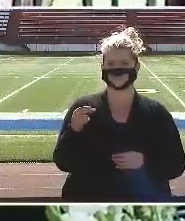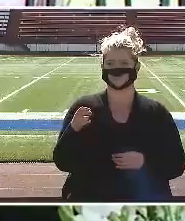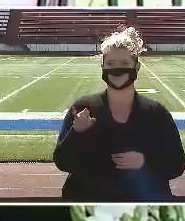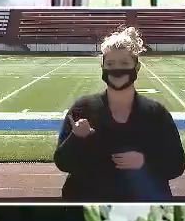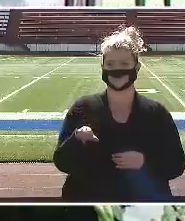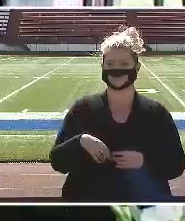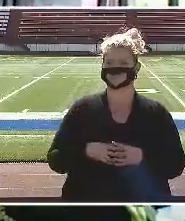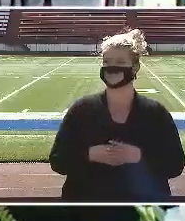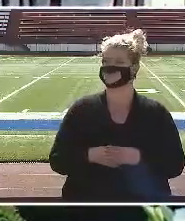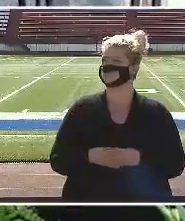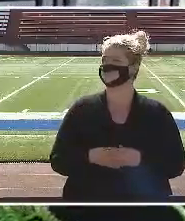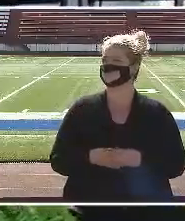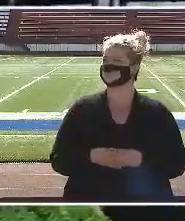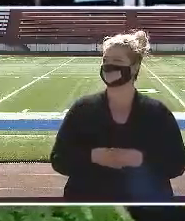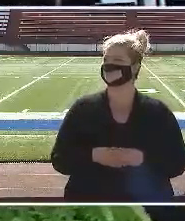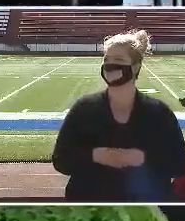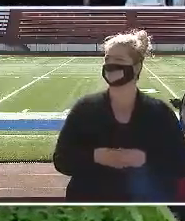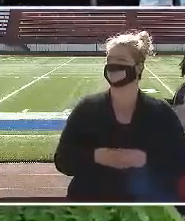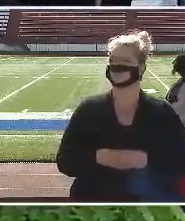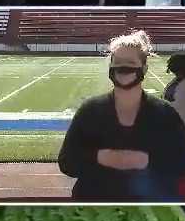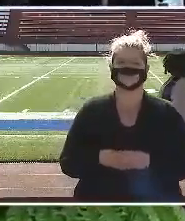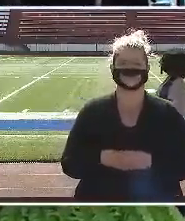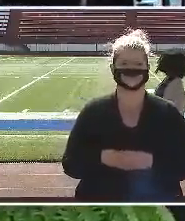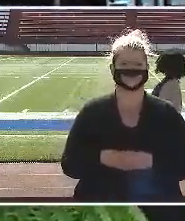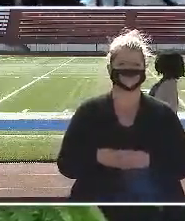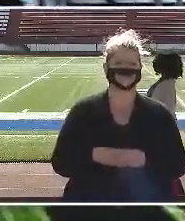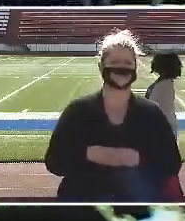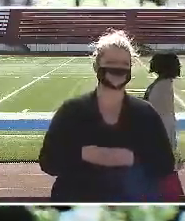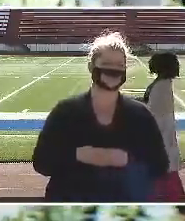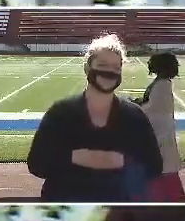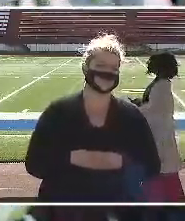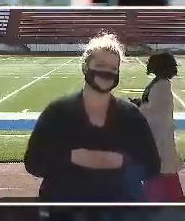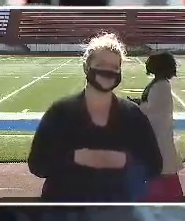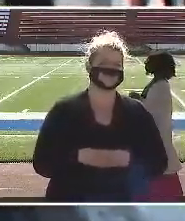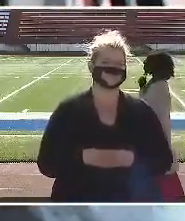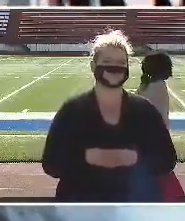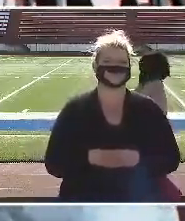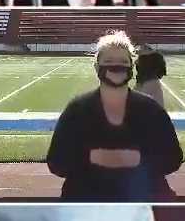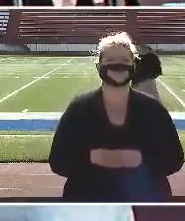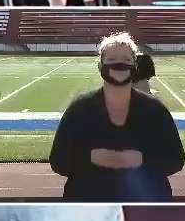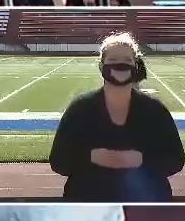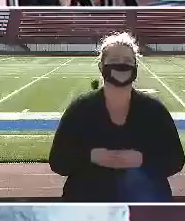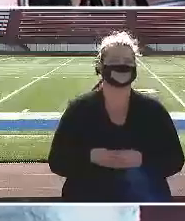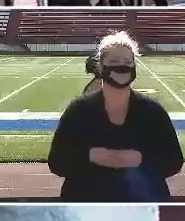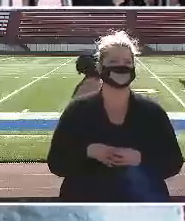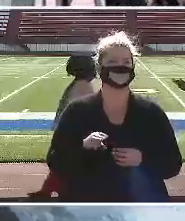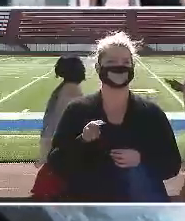Lucero Ramirez.